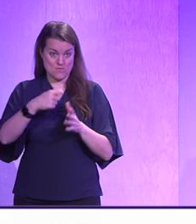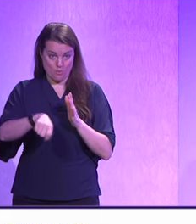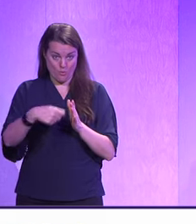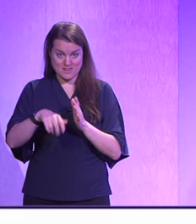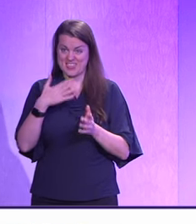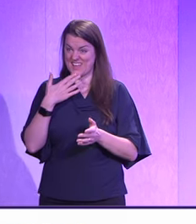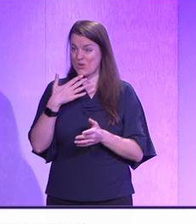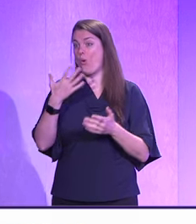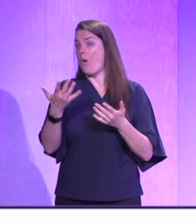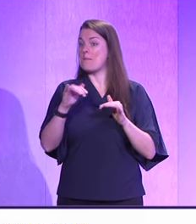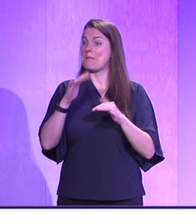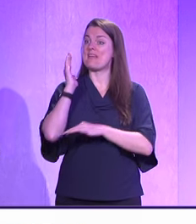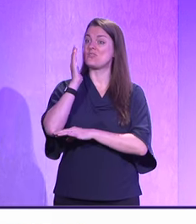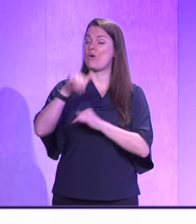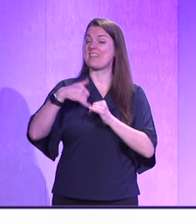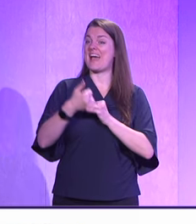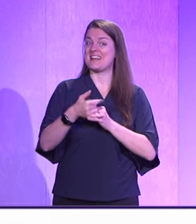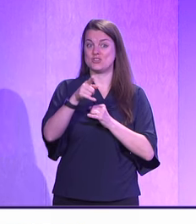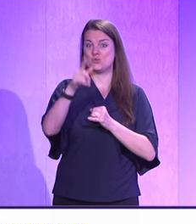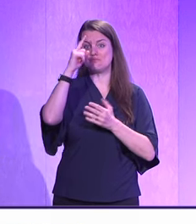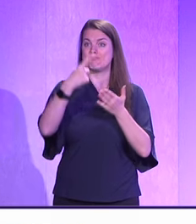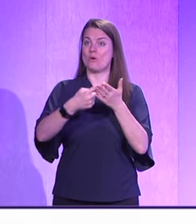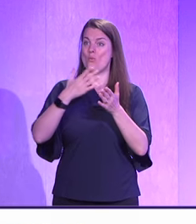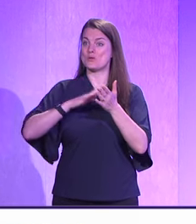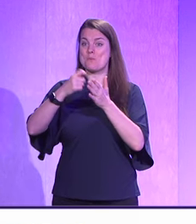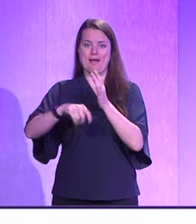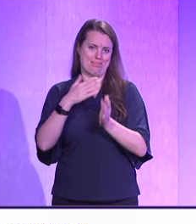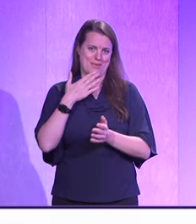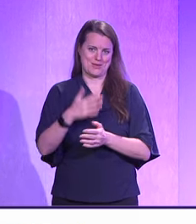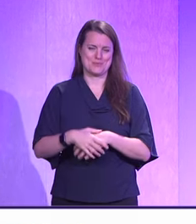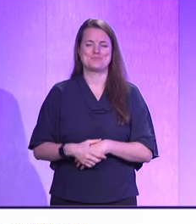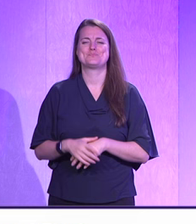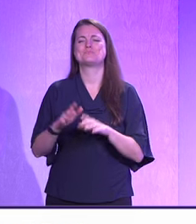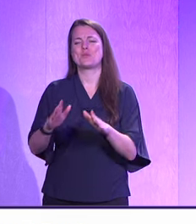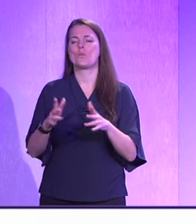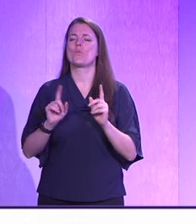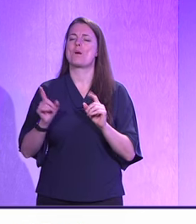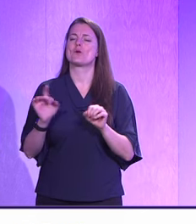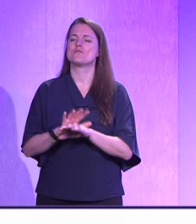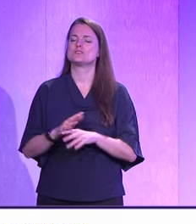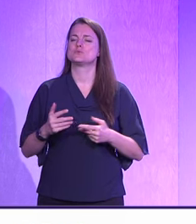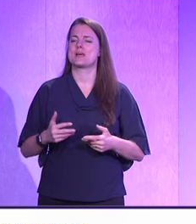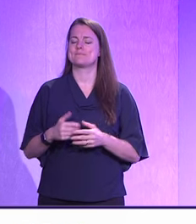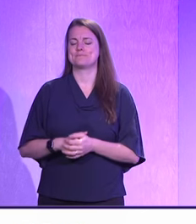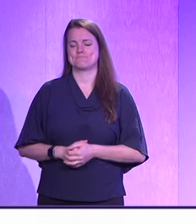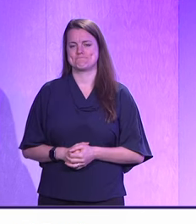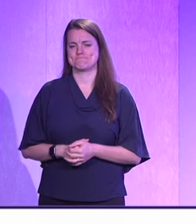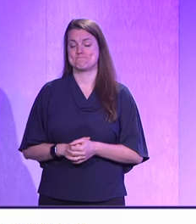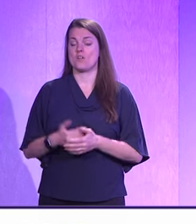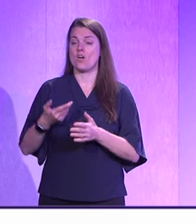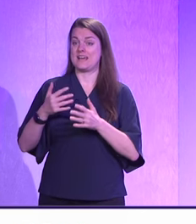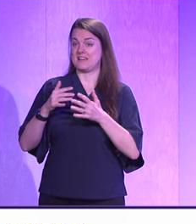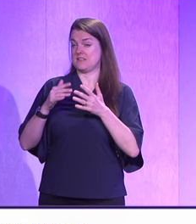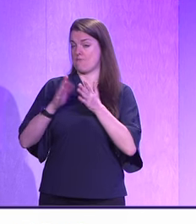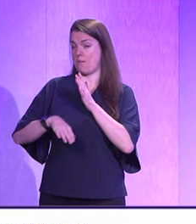and thank you if you end up going to buy a copy after this. Here's the question I'd like to try and answer today. 10 years after the State of